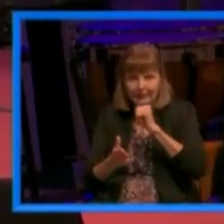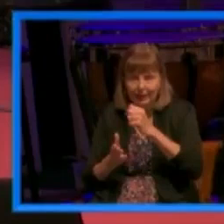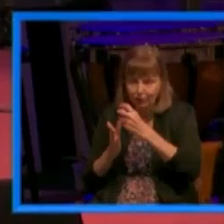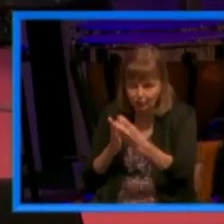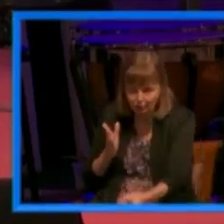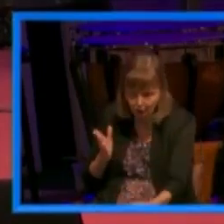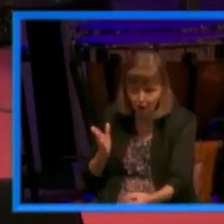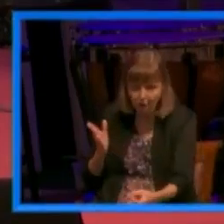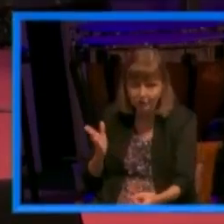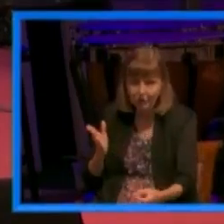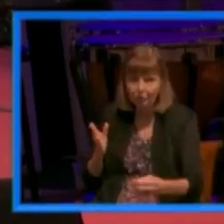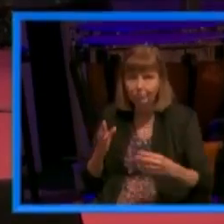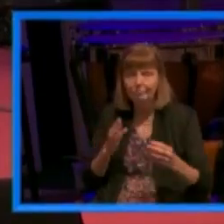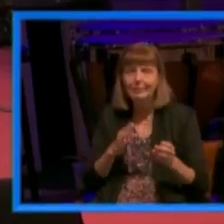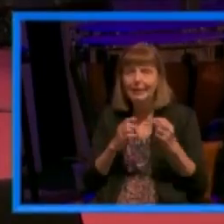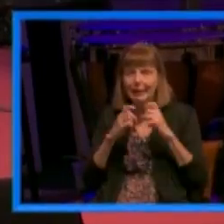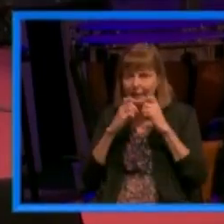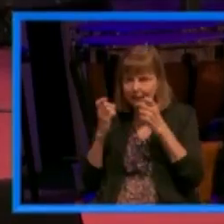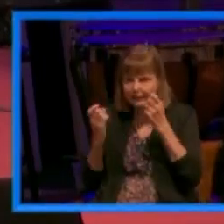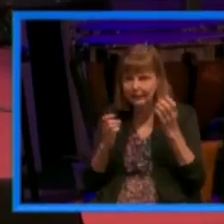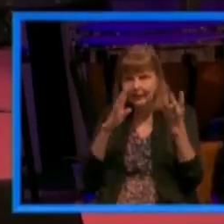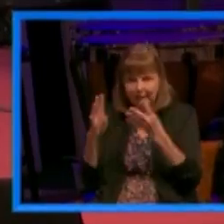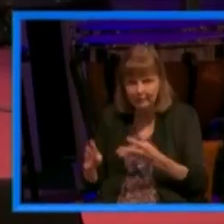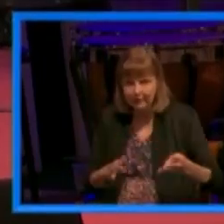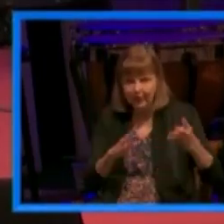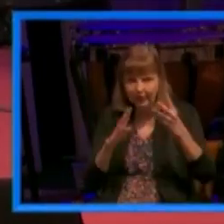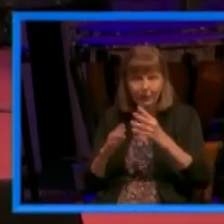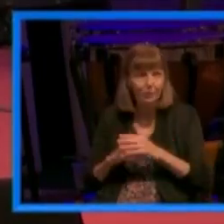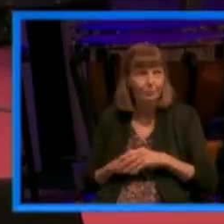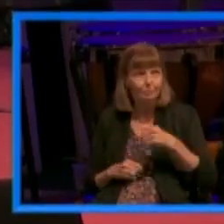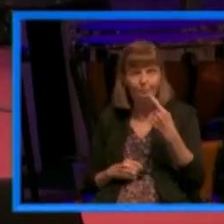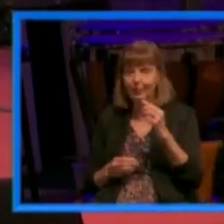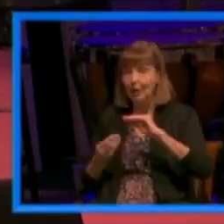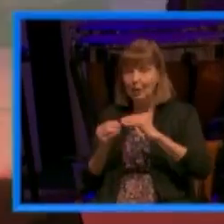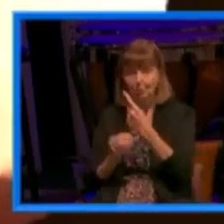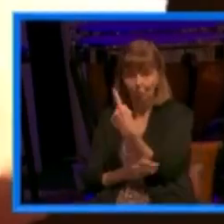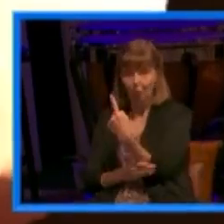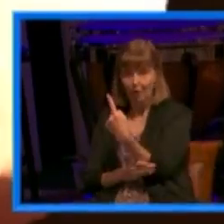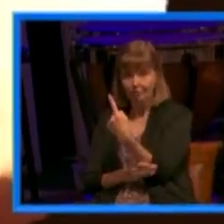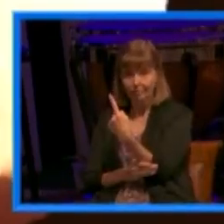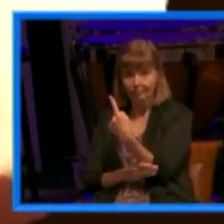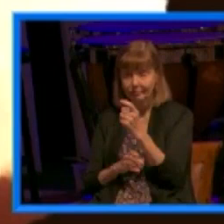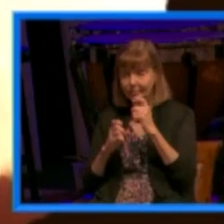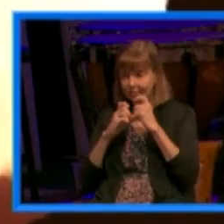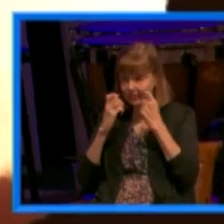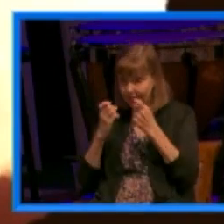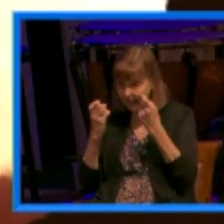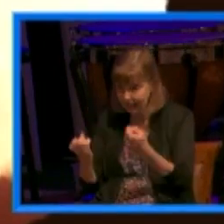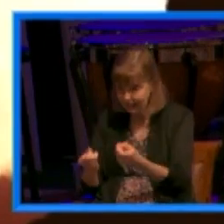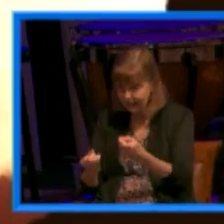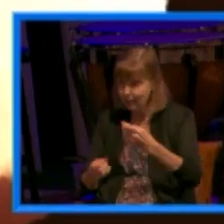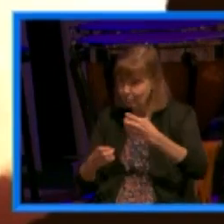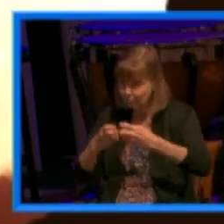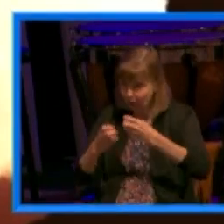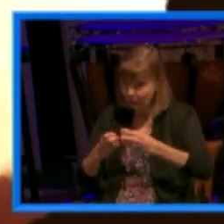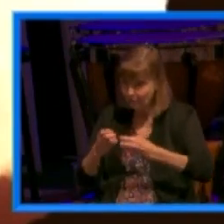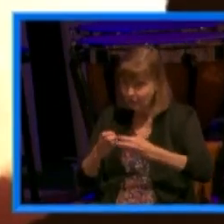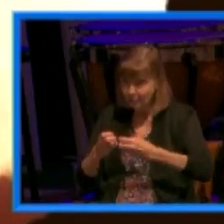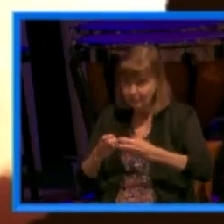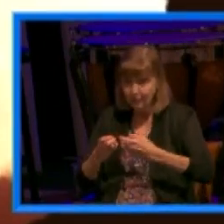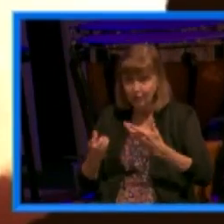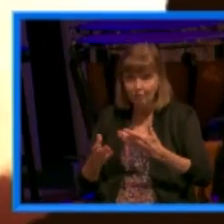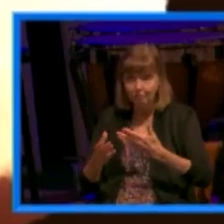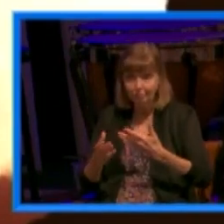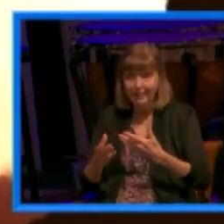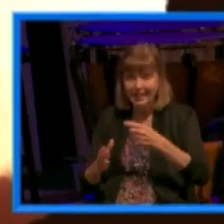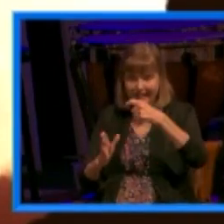let's begin at the beginning. Truth number one, I want you to see the problem of sin. I want you to see the root cause of sin. What is